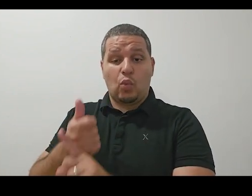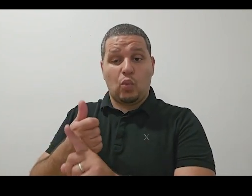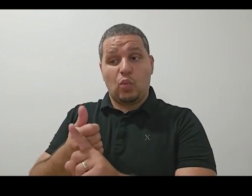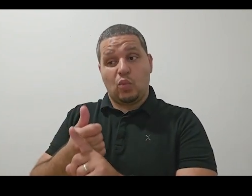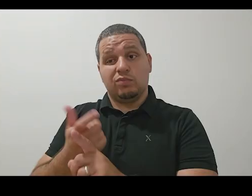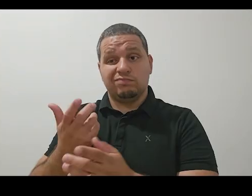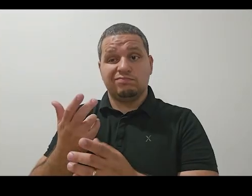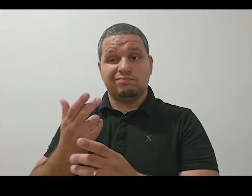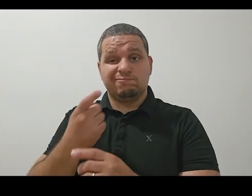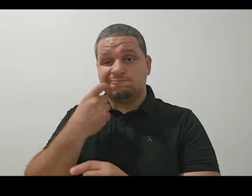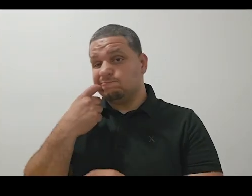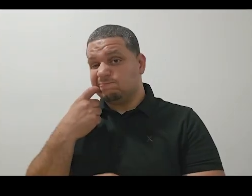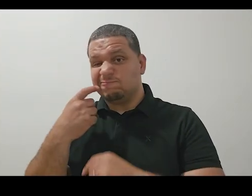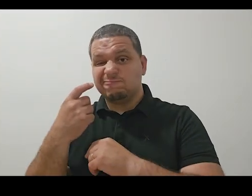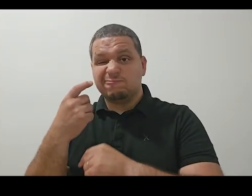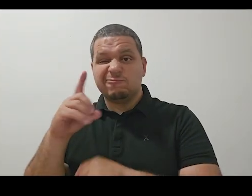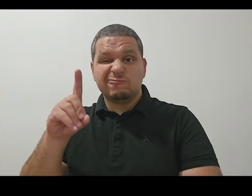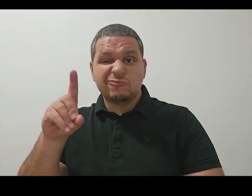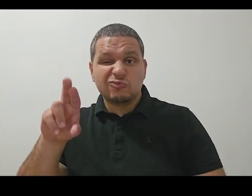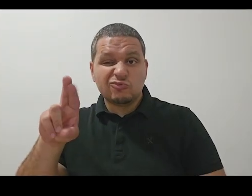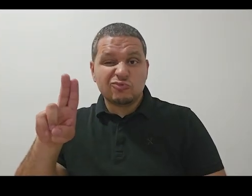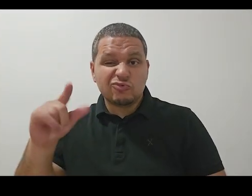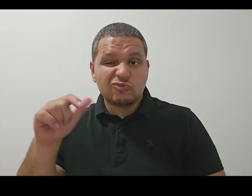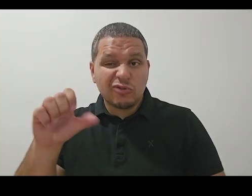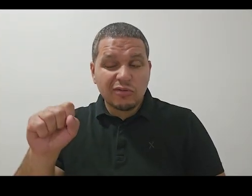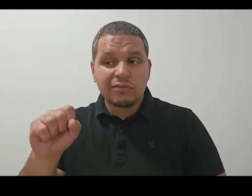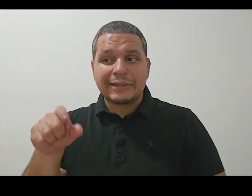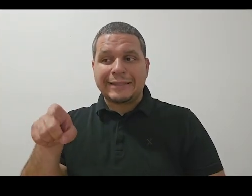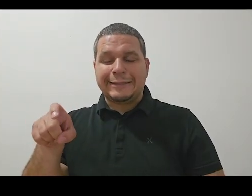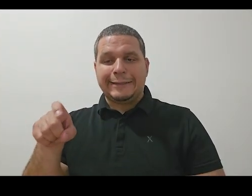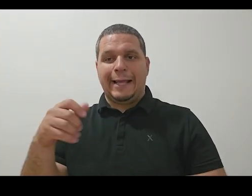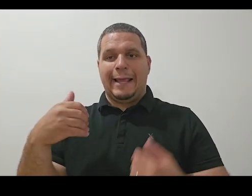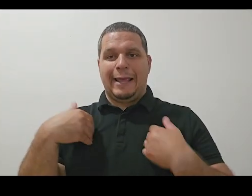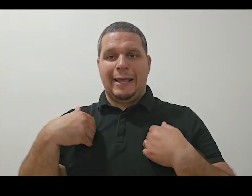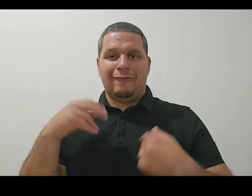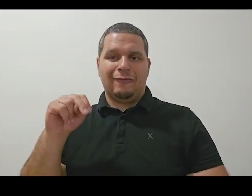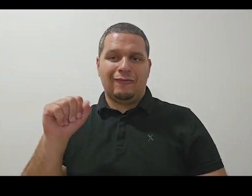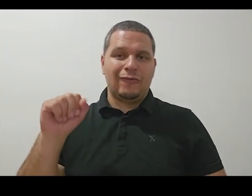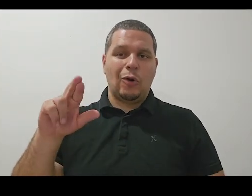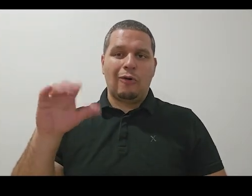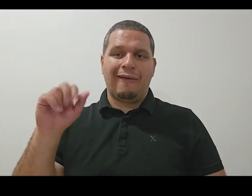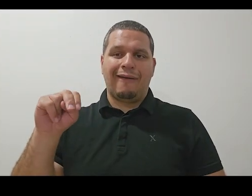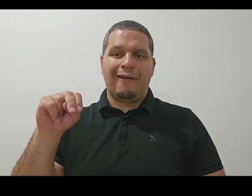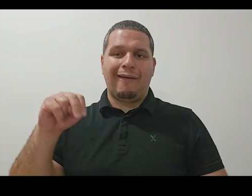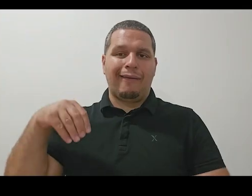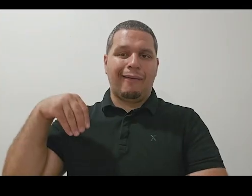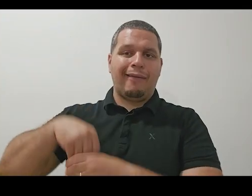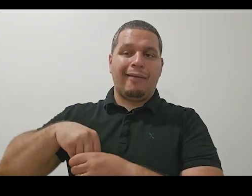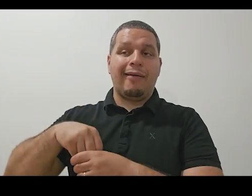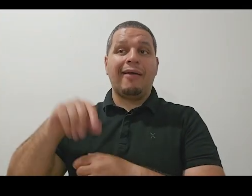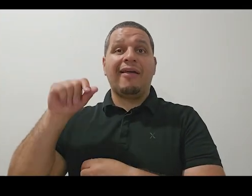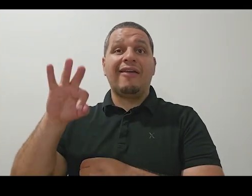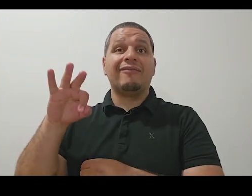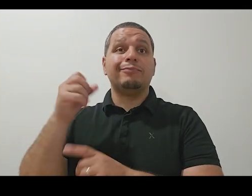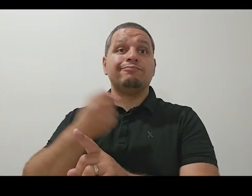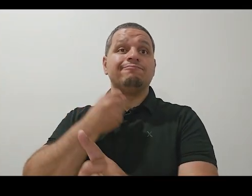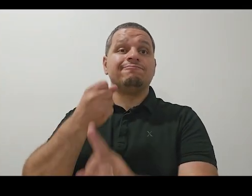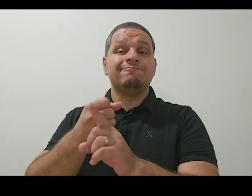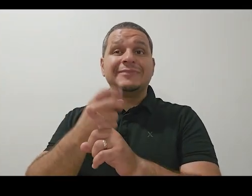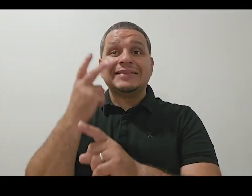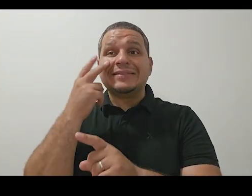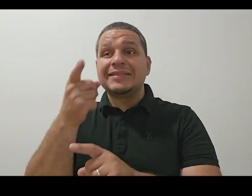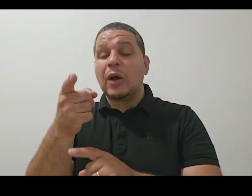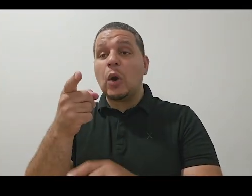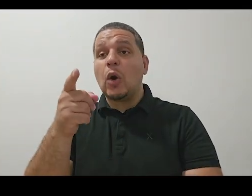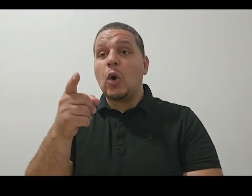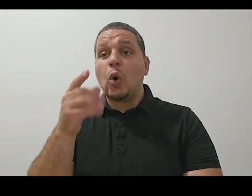abusing substances and they need to carry a Narcan kit on them in the event that they see someone overdosing,